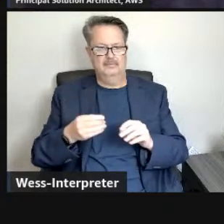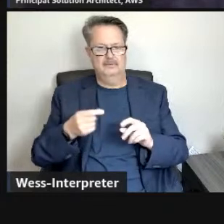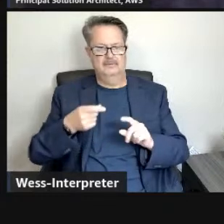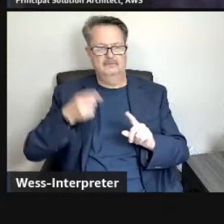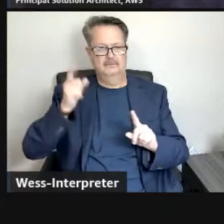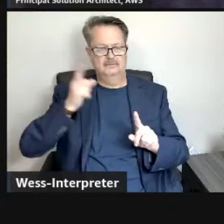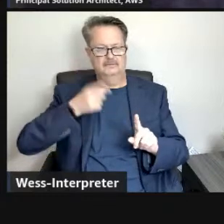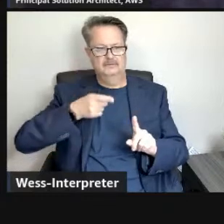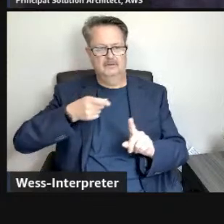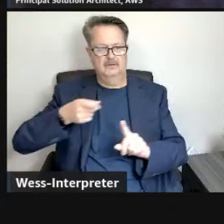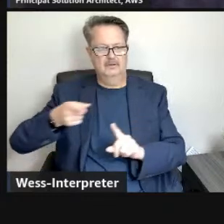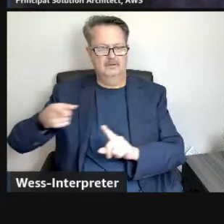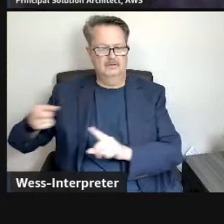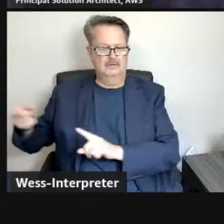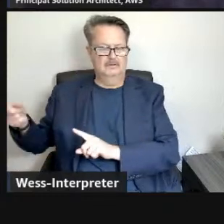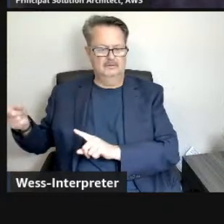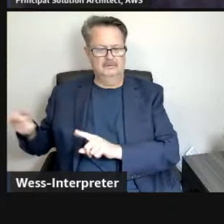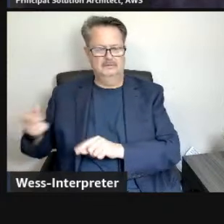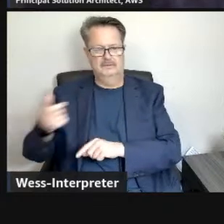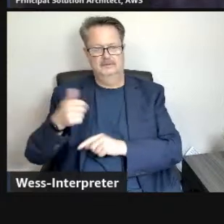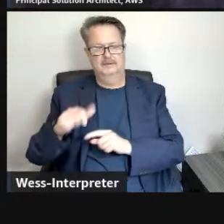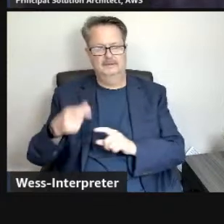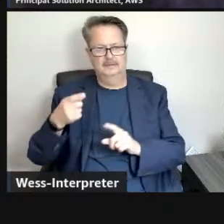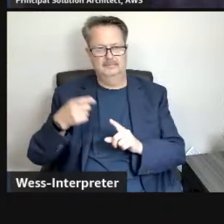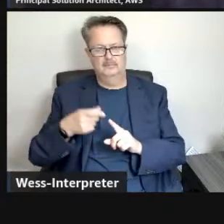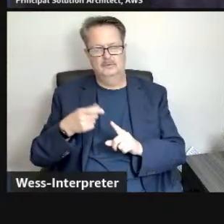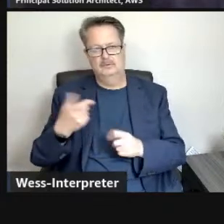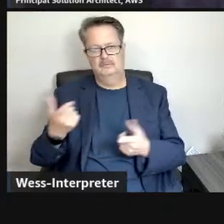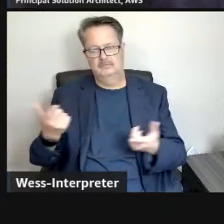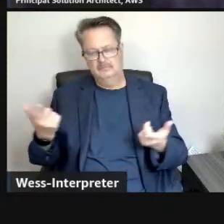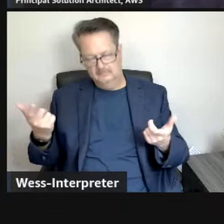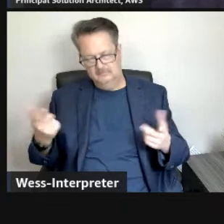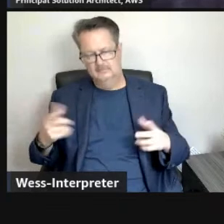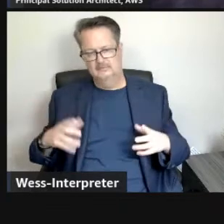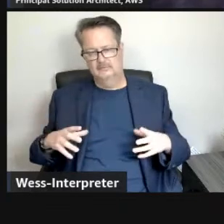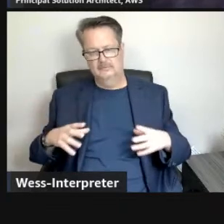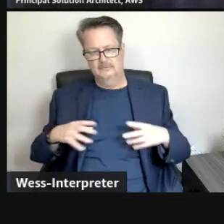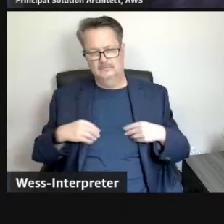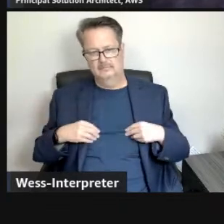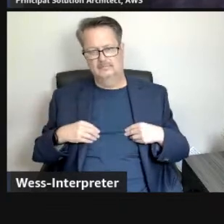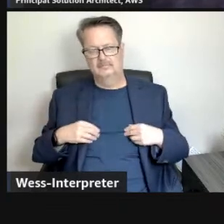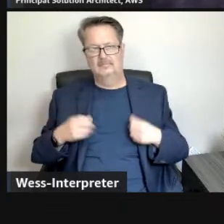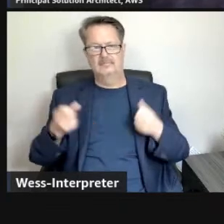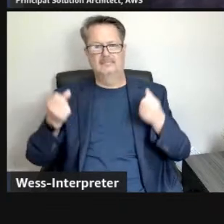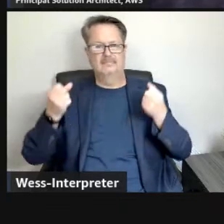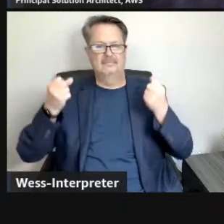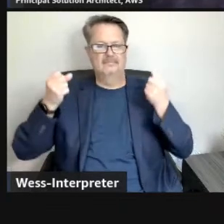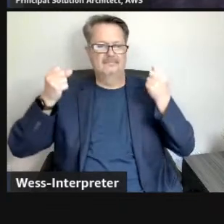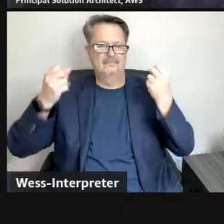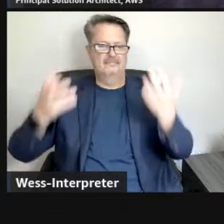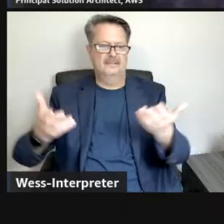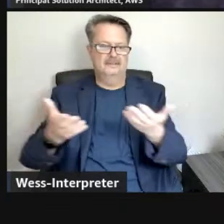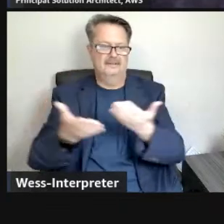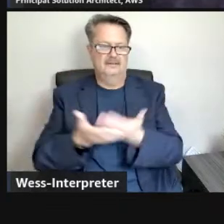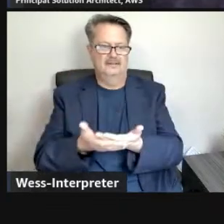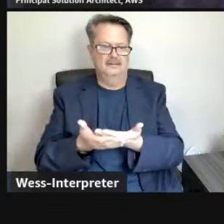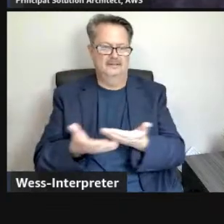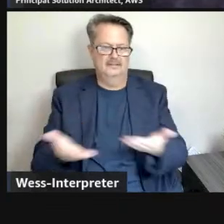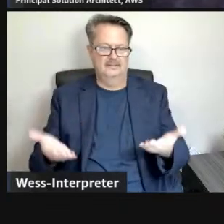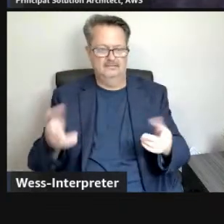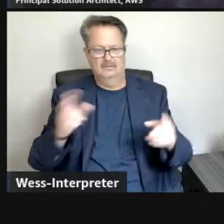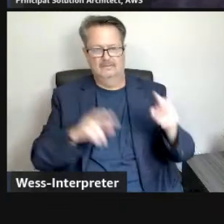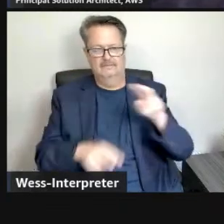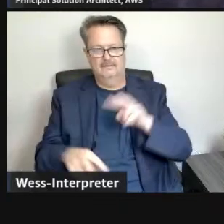can scrape at any given point, and also total number of samples to accept in a single scrape. There are a lot of flexible options that you can look at. The Prometheus